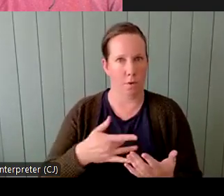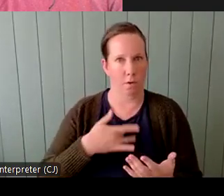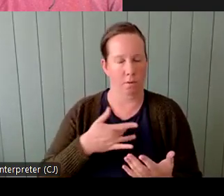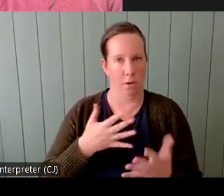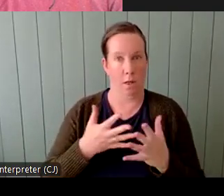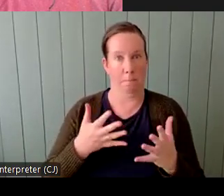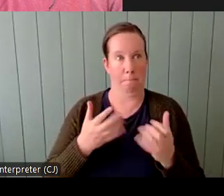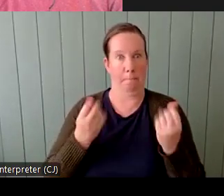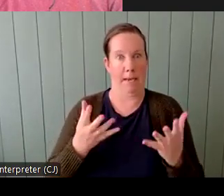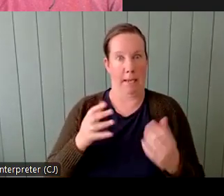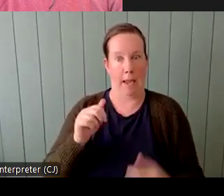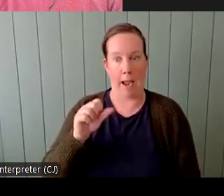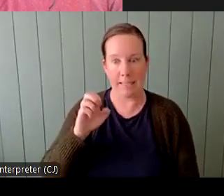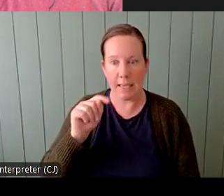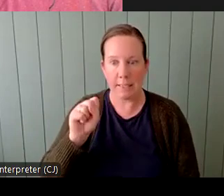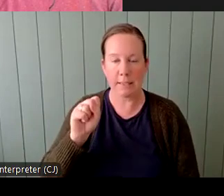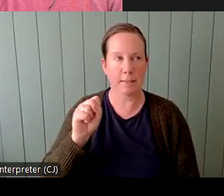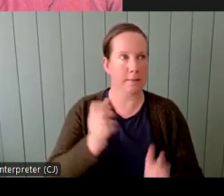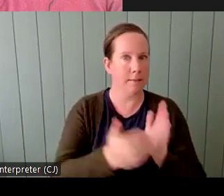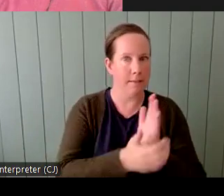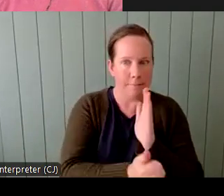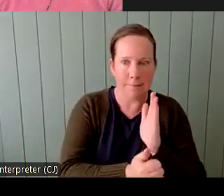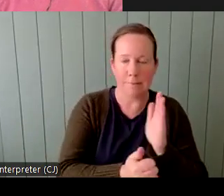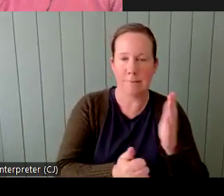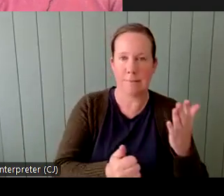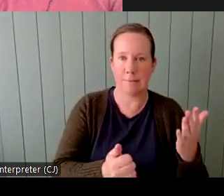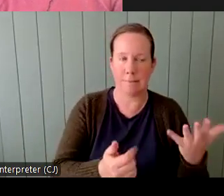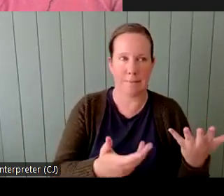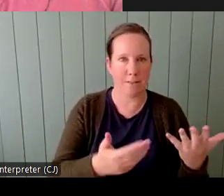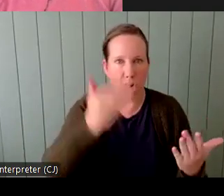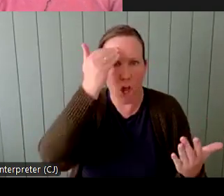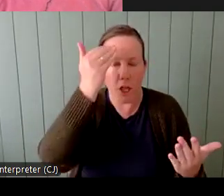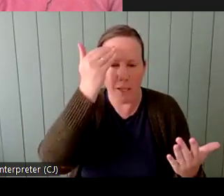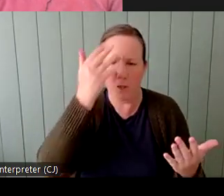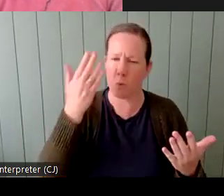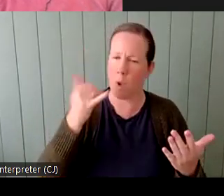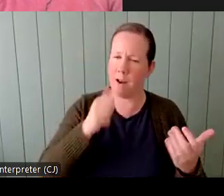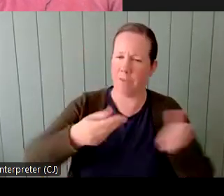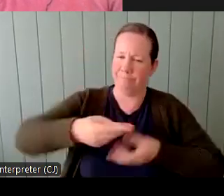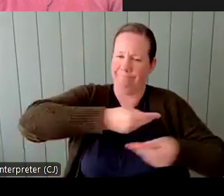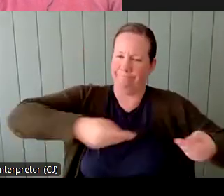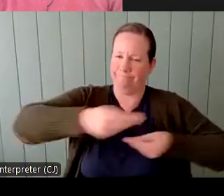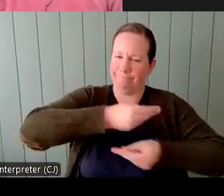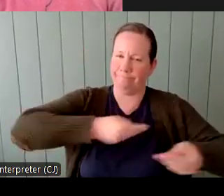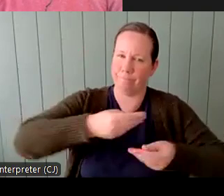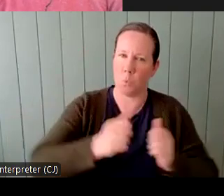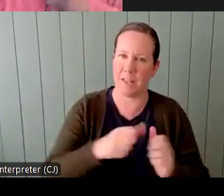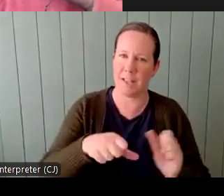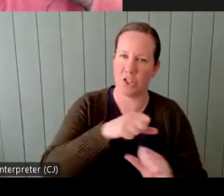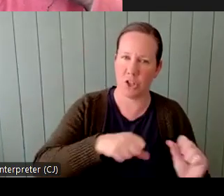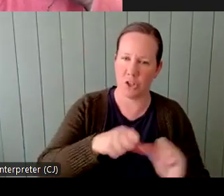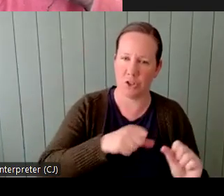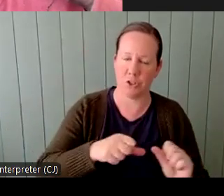that they need to talk to each other and learn from each other. And finally, to close the financial